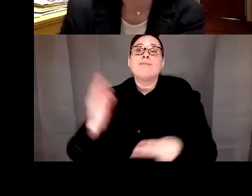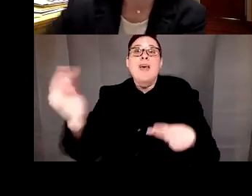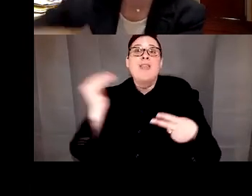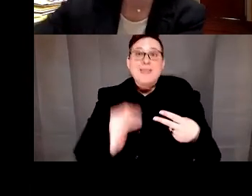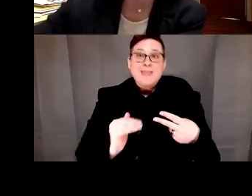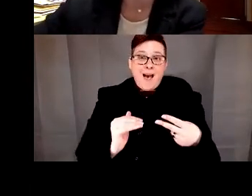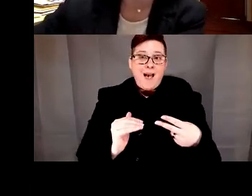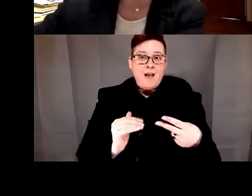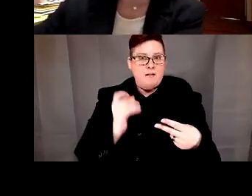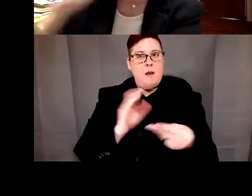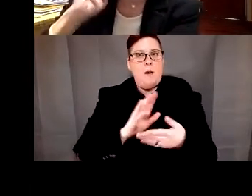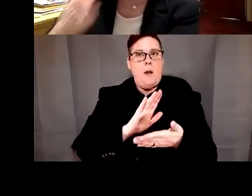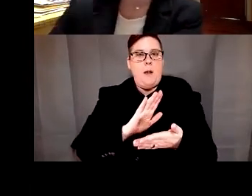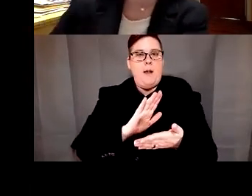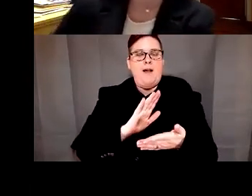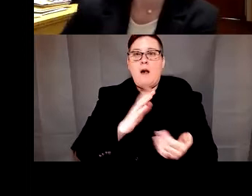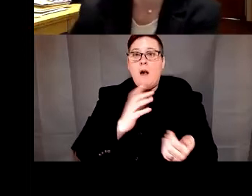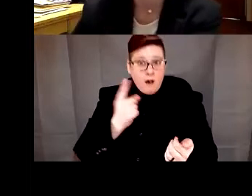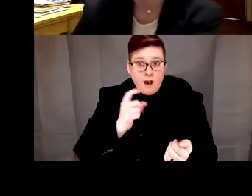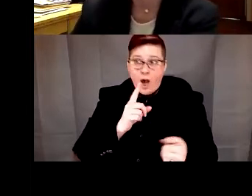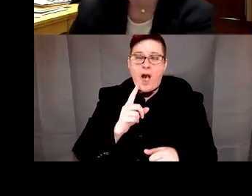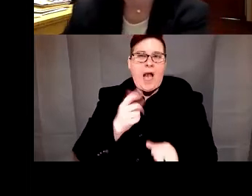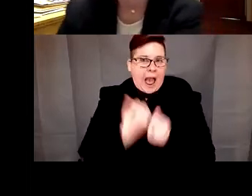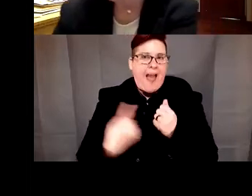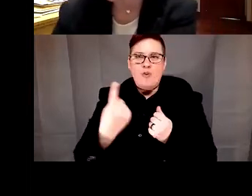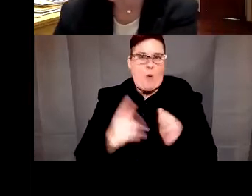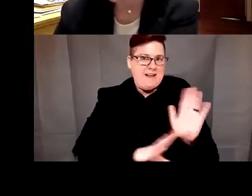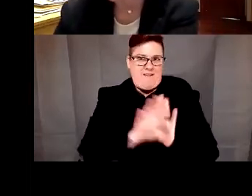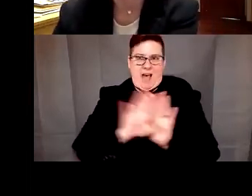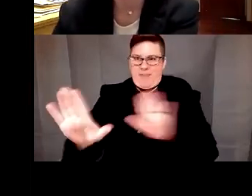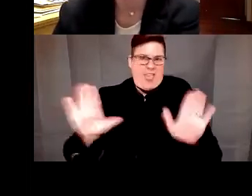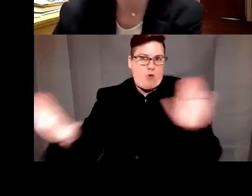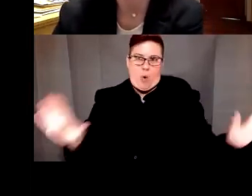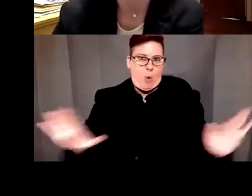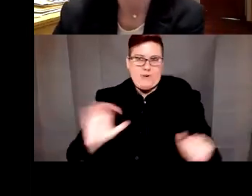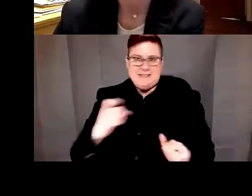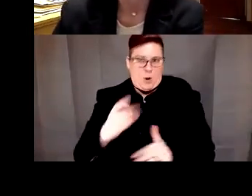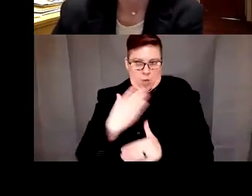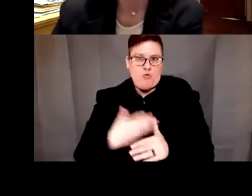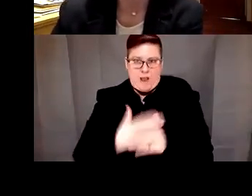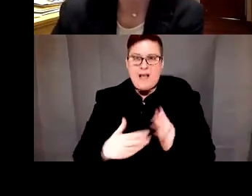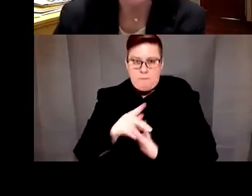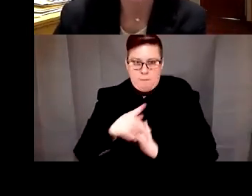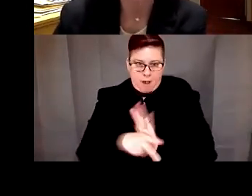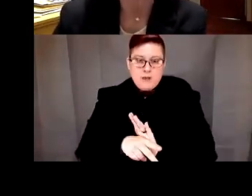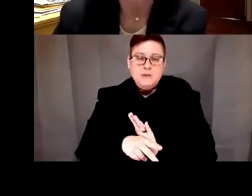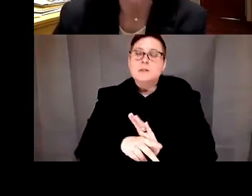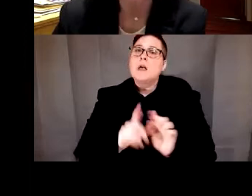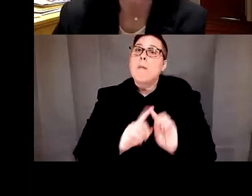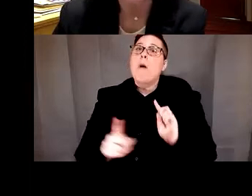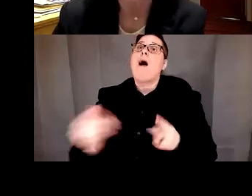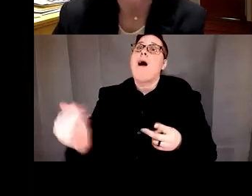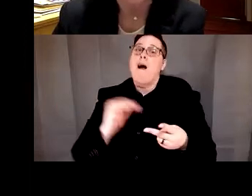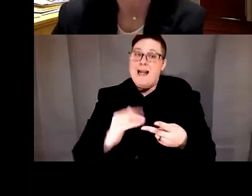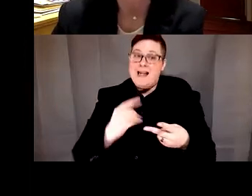And this became a cottage industry with everyone developing sexual harassment policies. But they said there